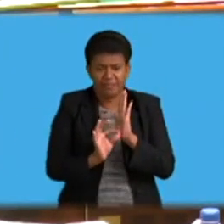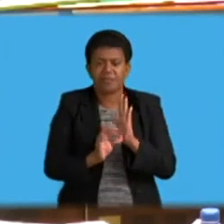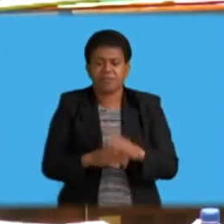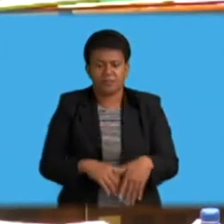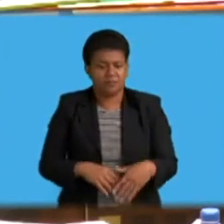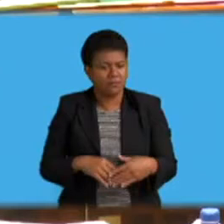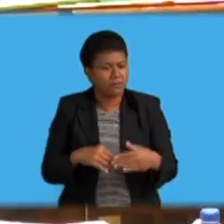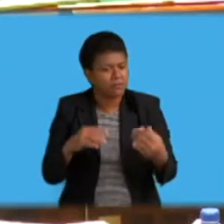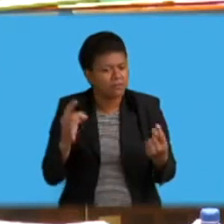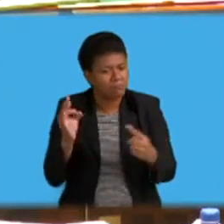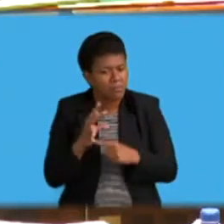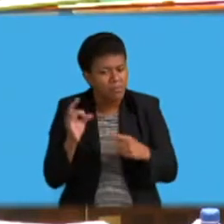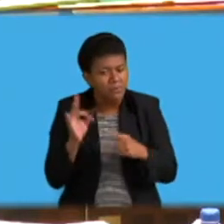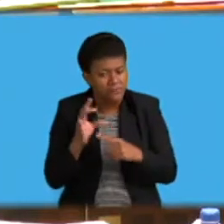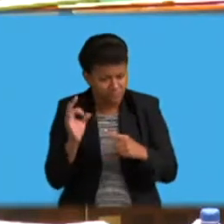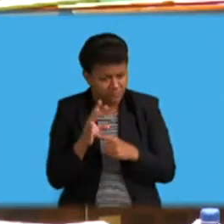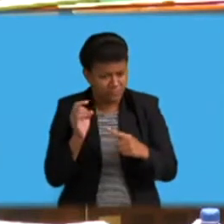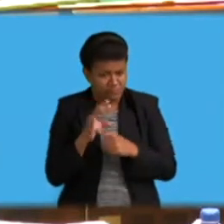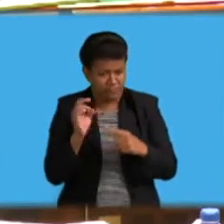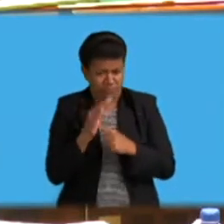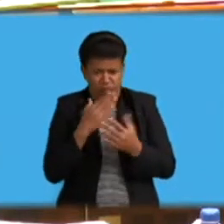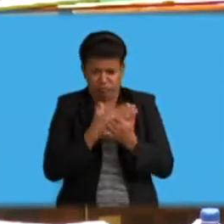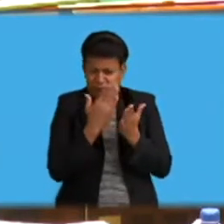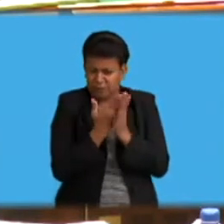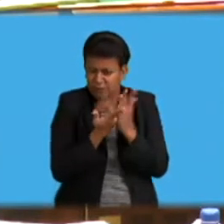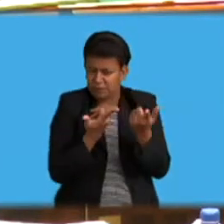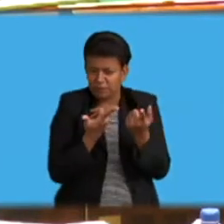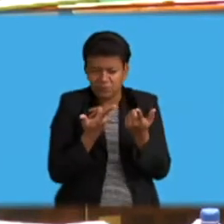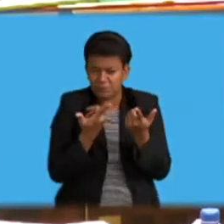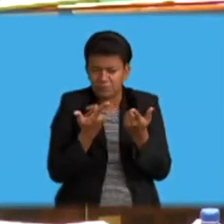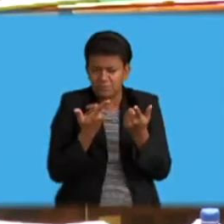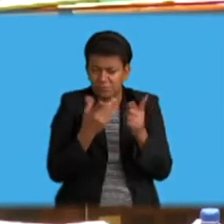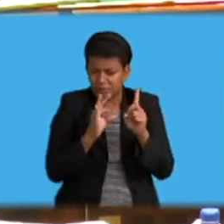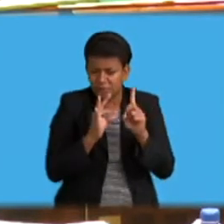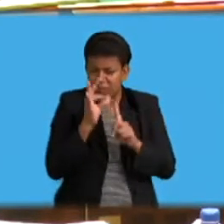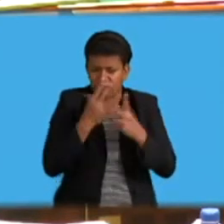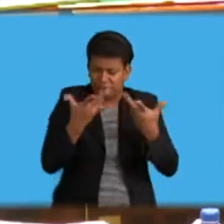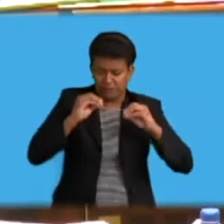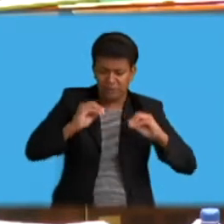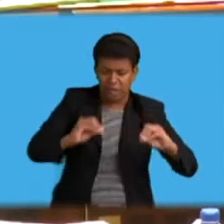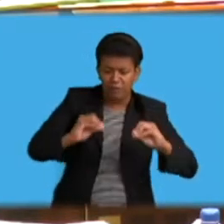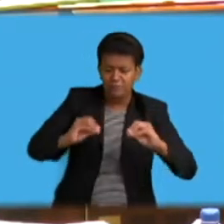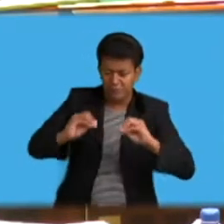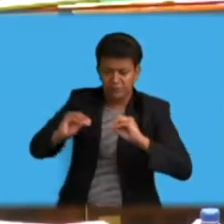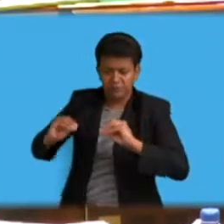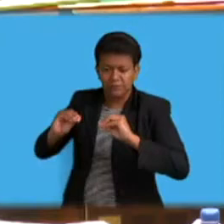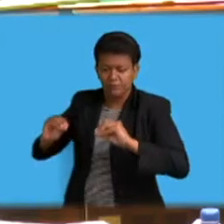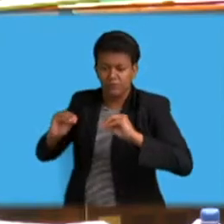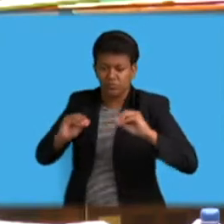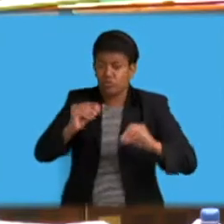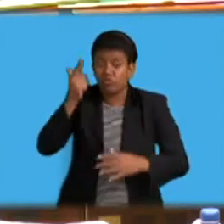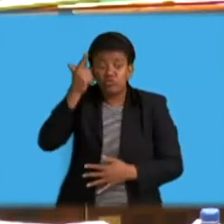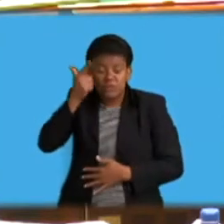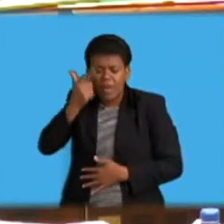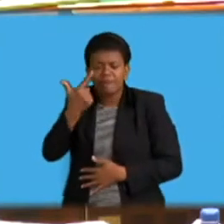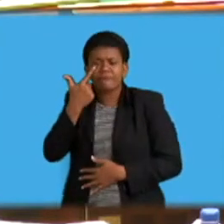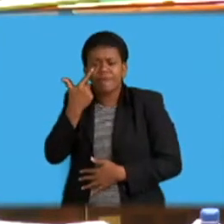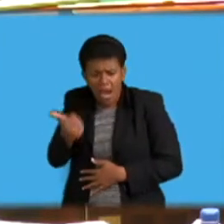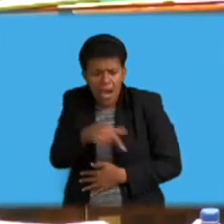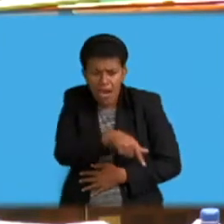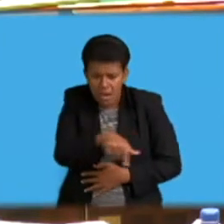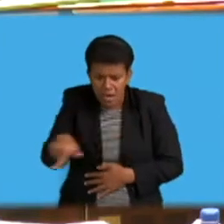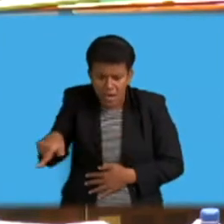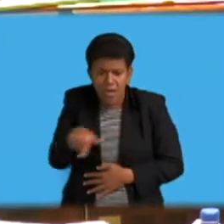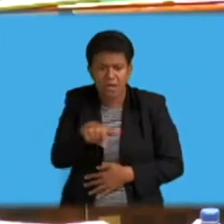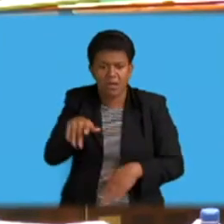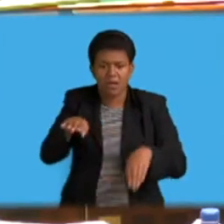holistic development and for our educators. Finding the right balance against academic pursuits can be very challenging at times. We